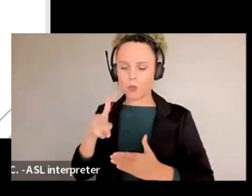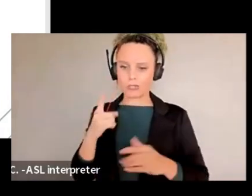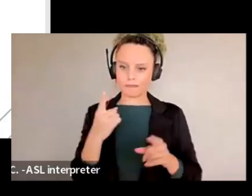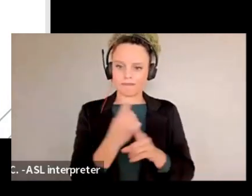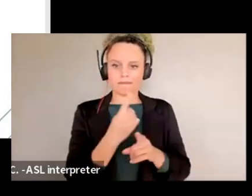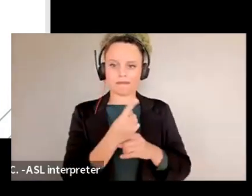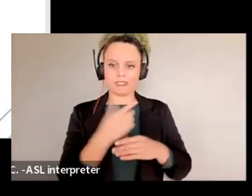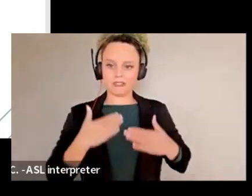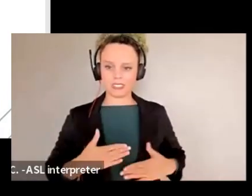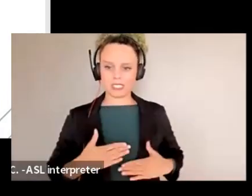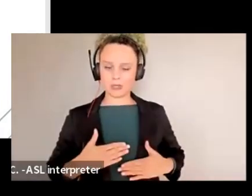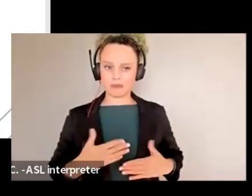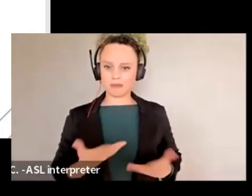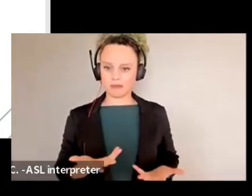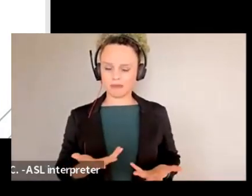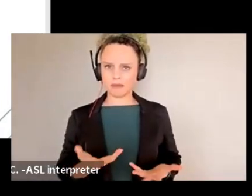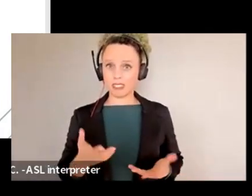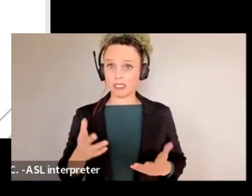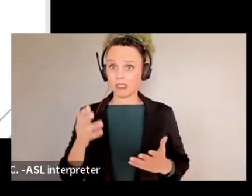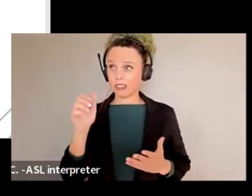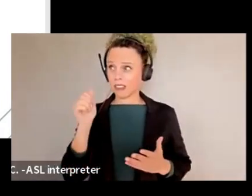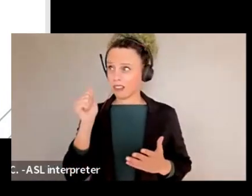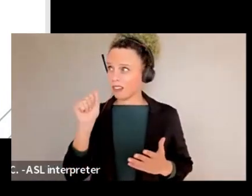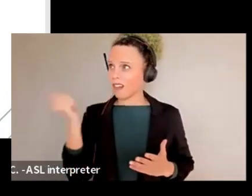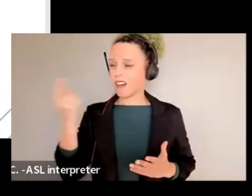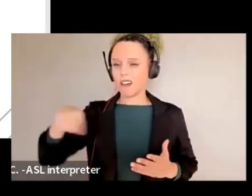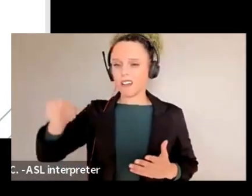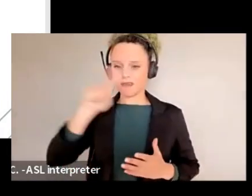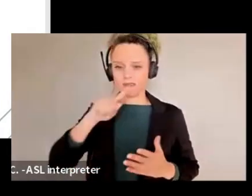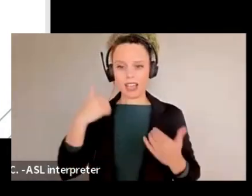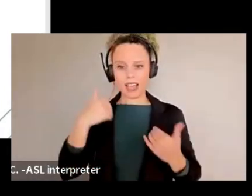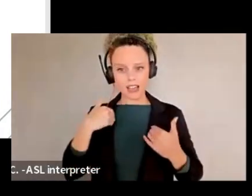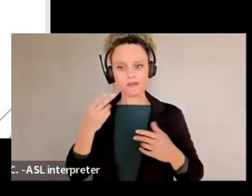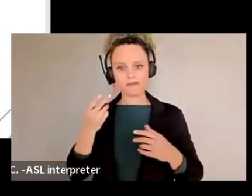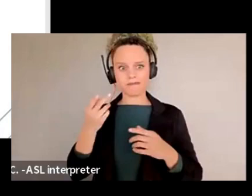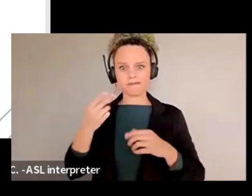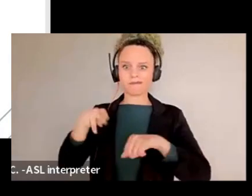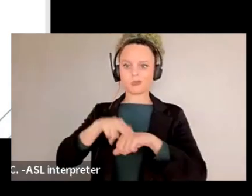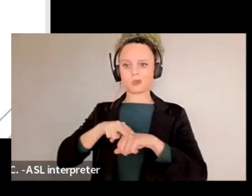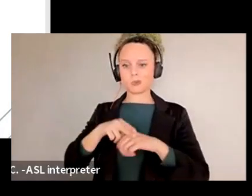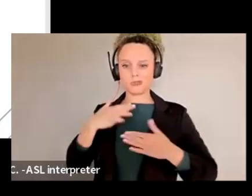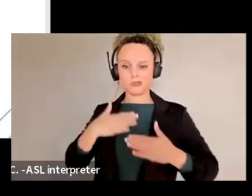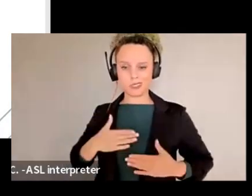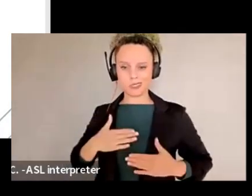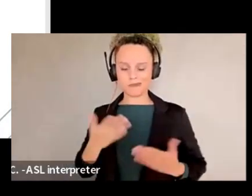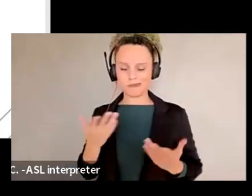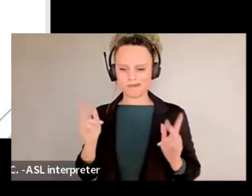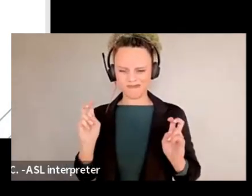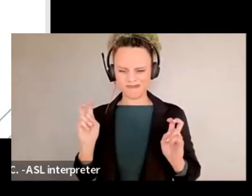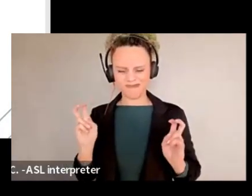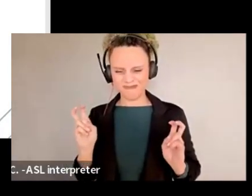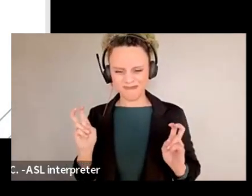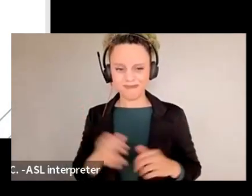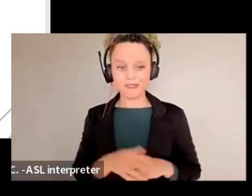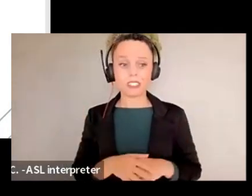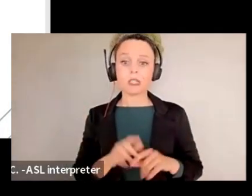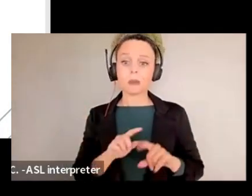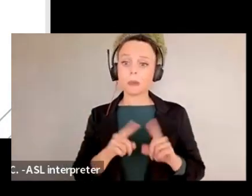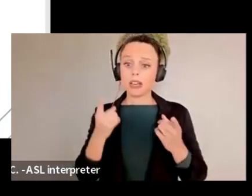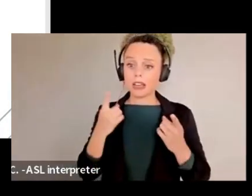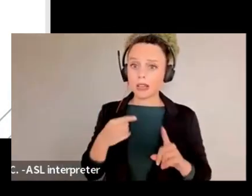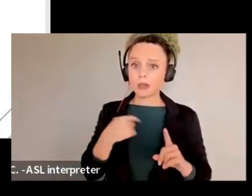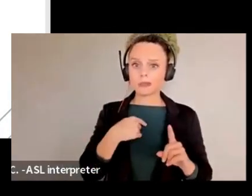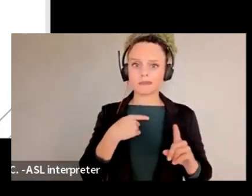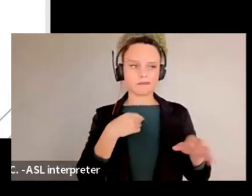a quote unquote normal physical body. Nobody has a normal physical body, but when you